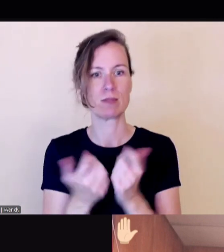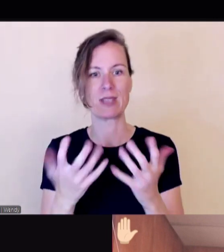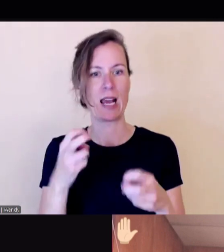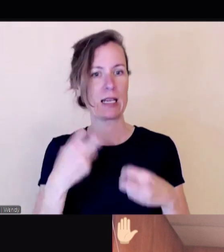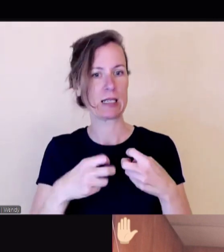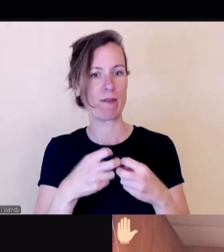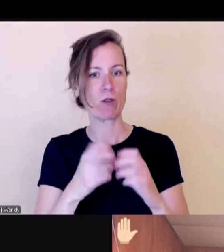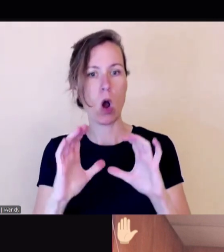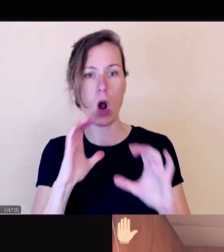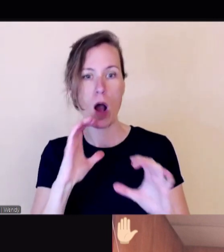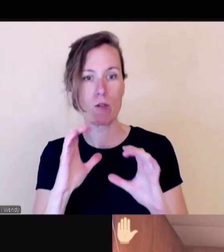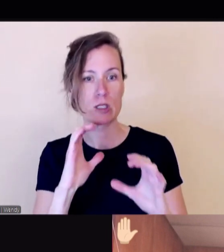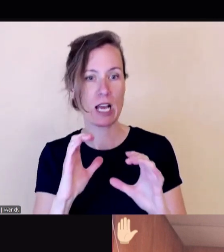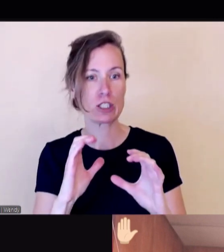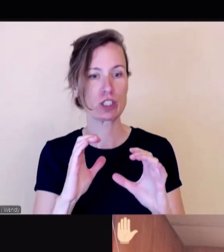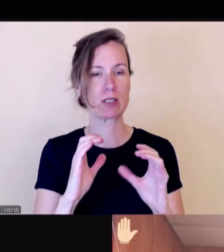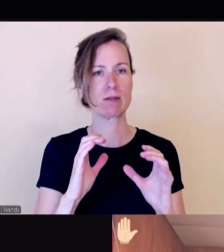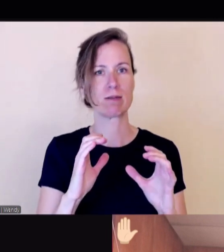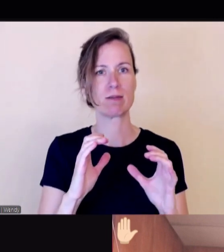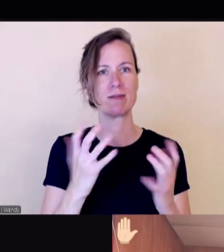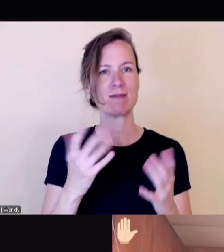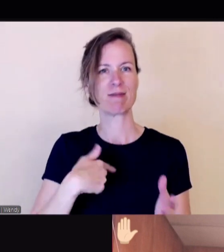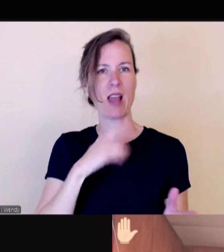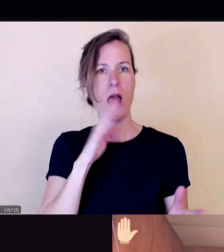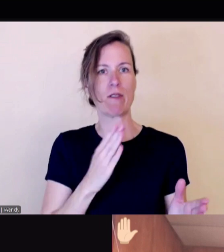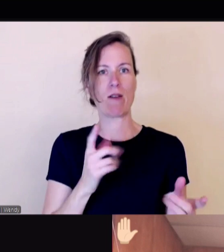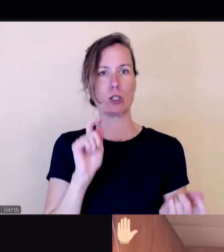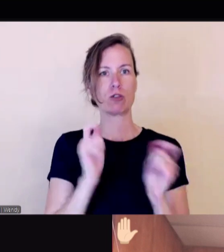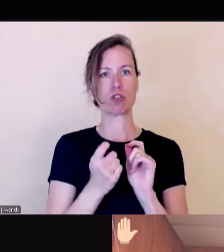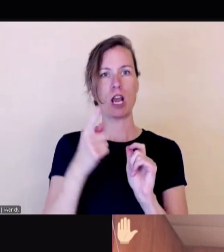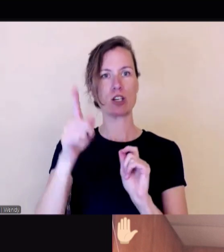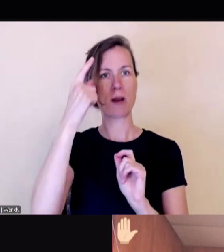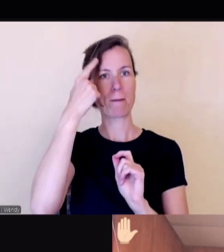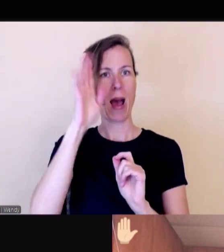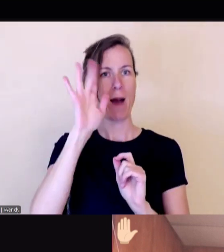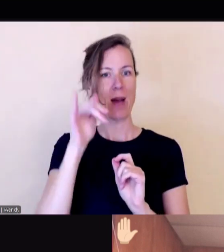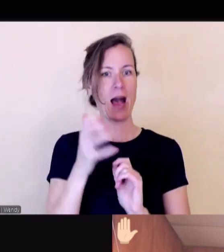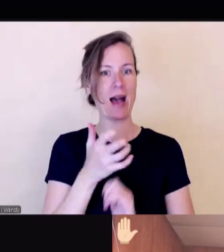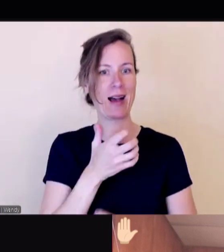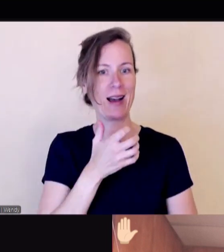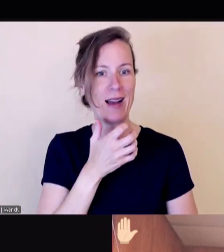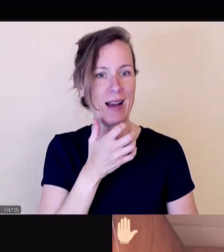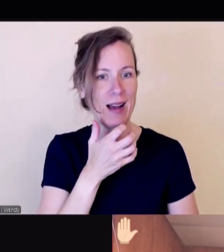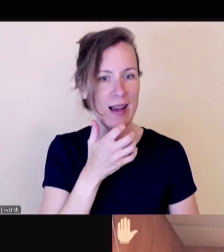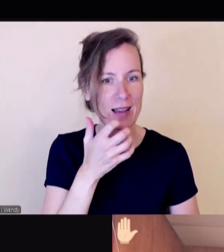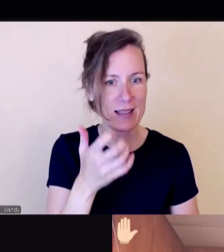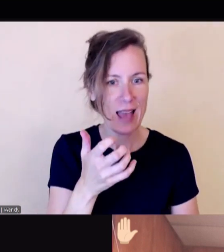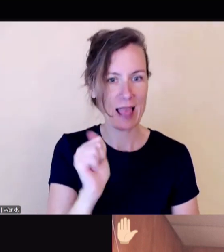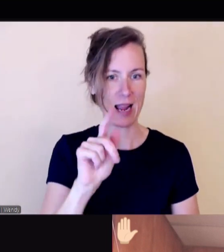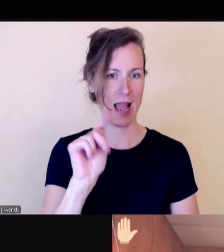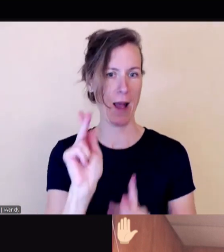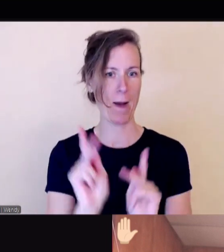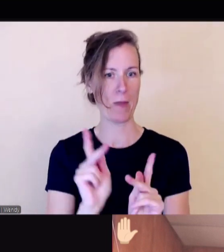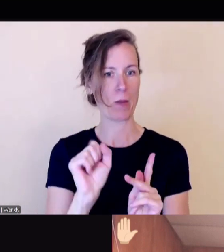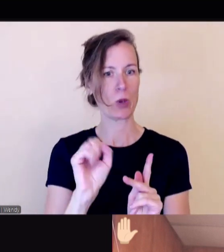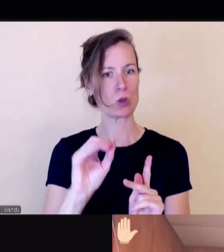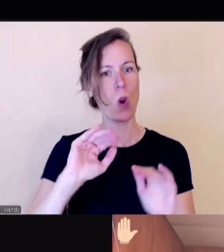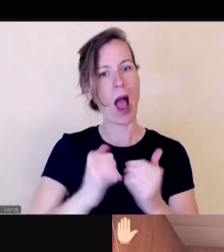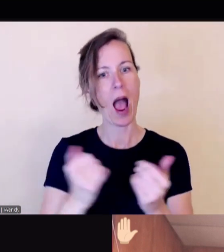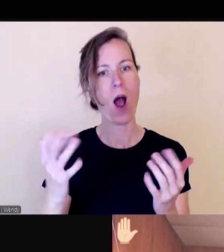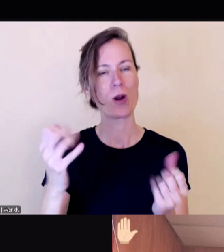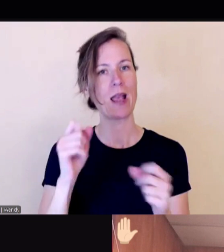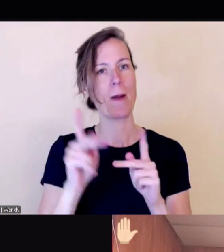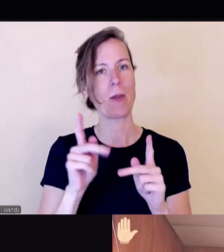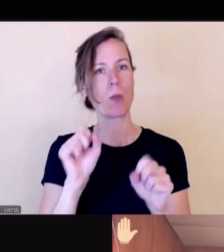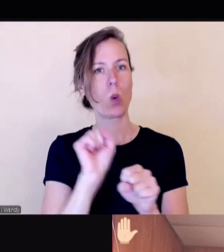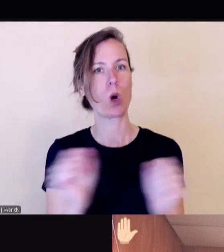working together to have, maybe people who have diverse viewpoints, diverse faiths, diverse backgrounds, being able to engage with